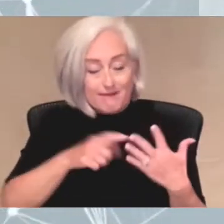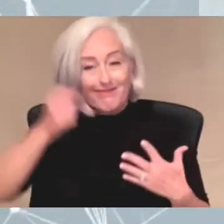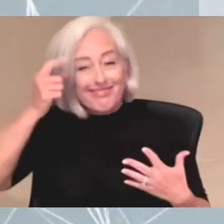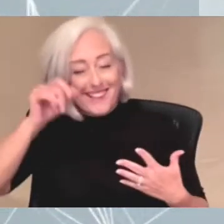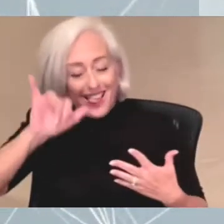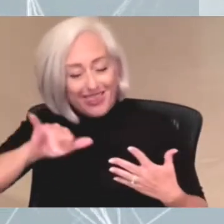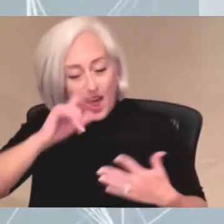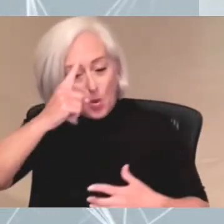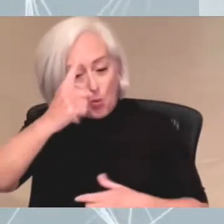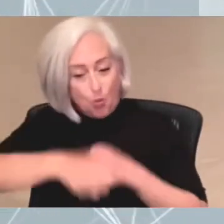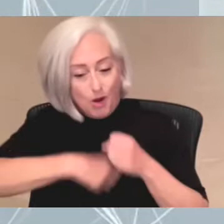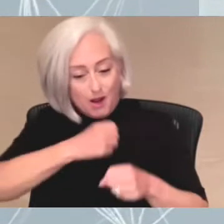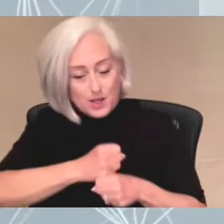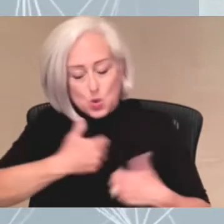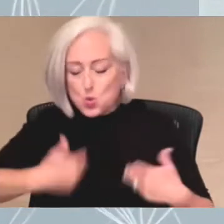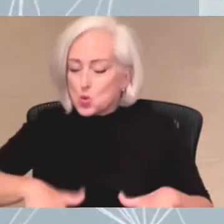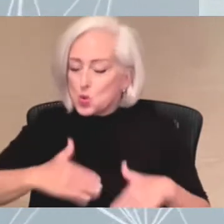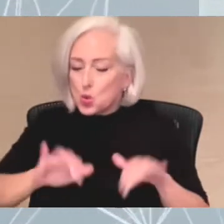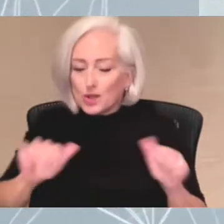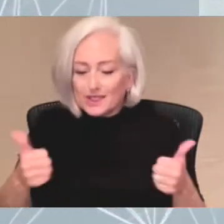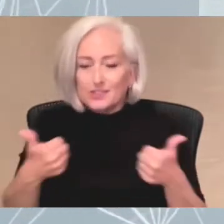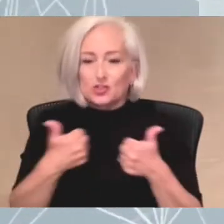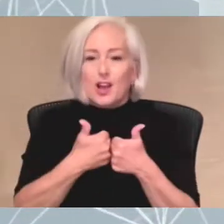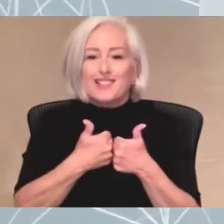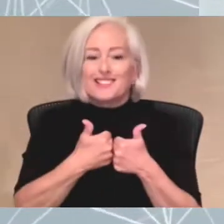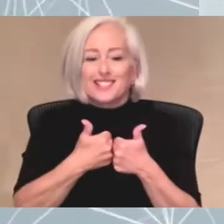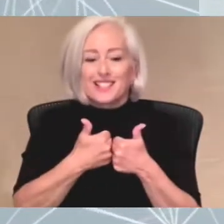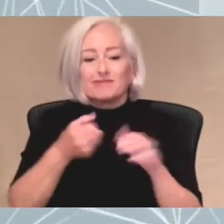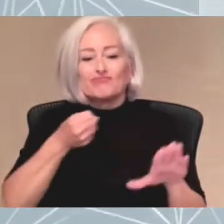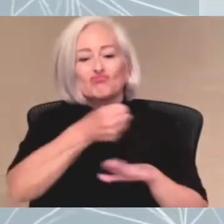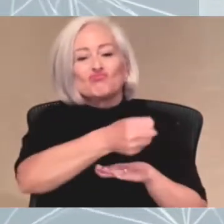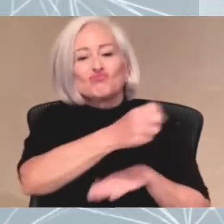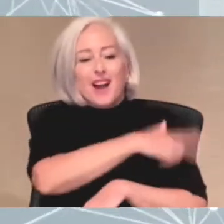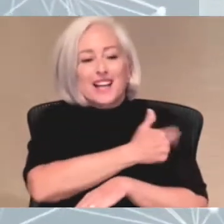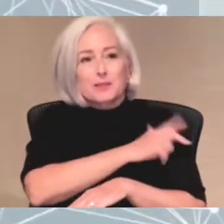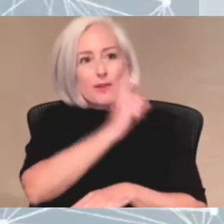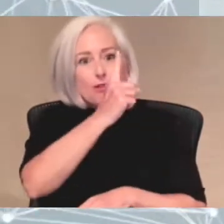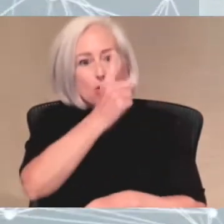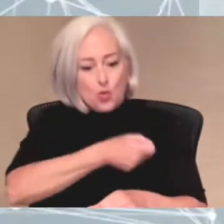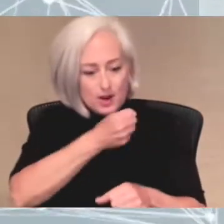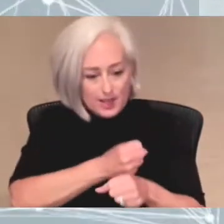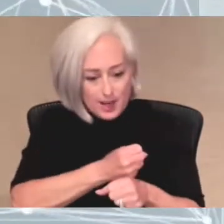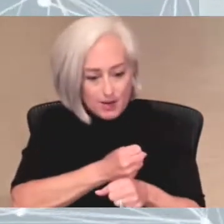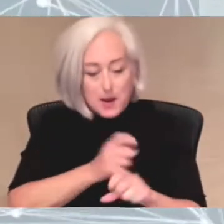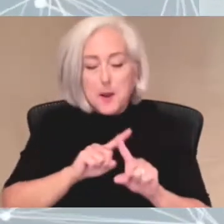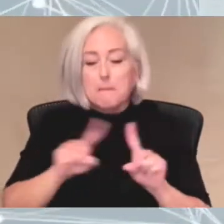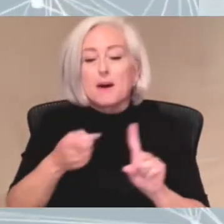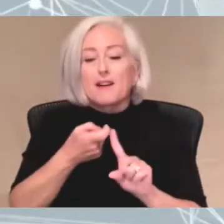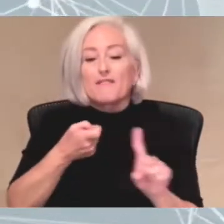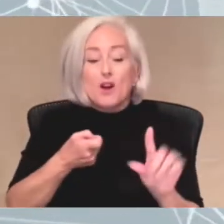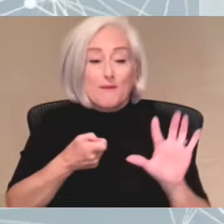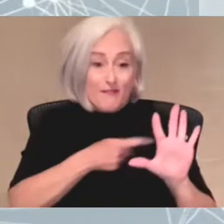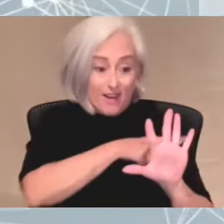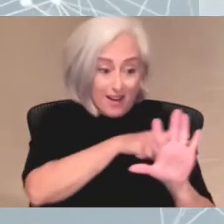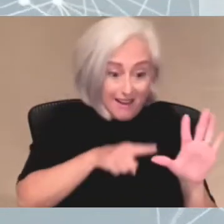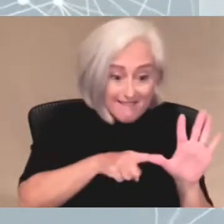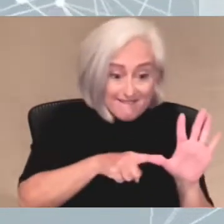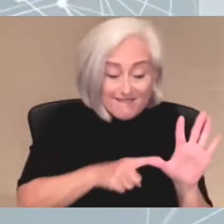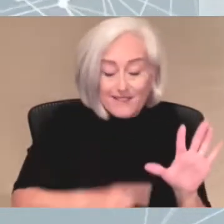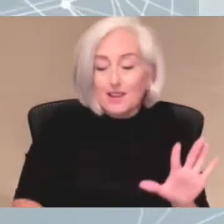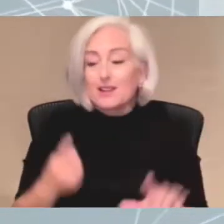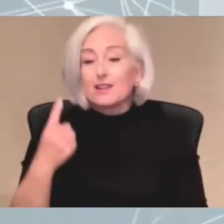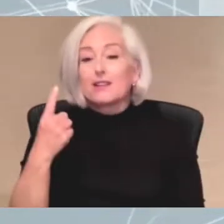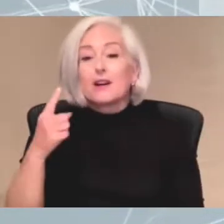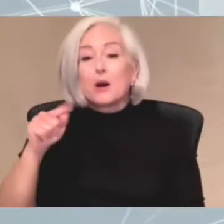We were in the hospital for over a year, but I can honestly say of those 5 modalities, proton beam therapy was